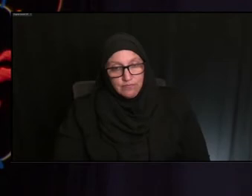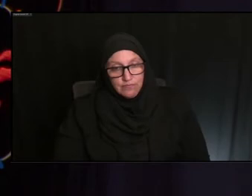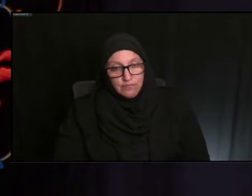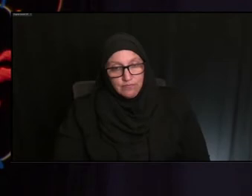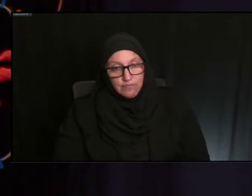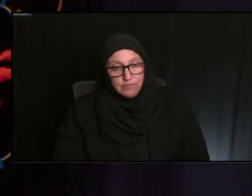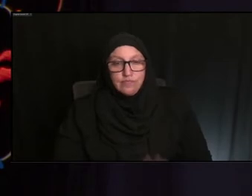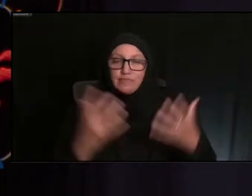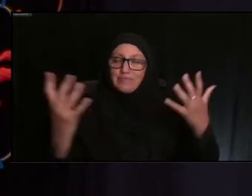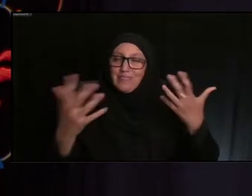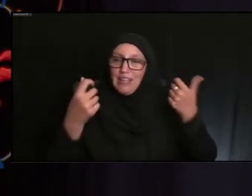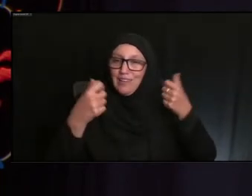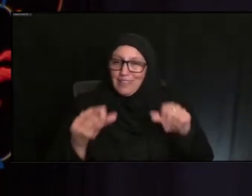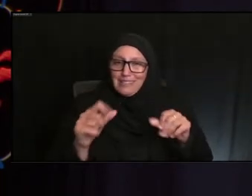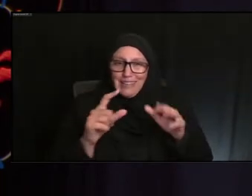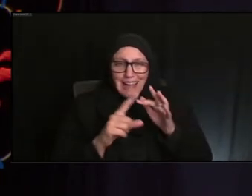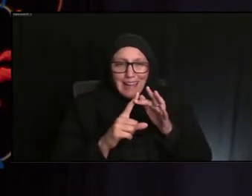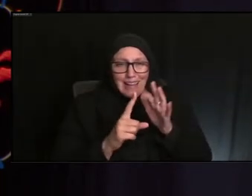substance.